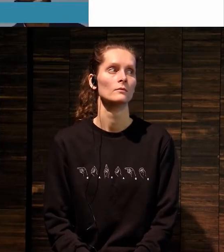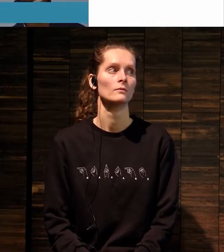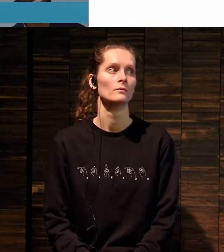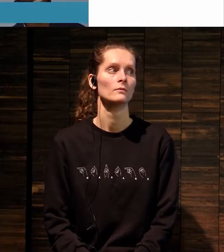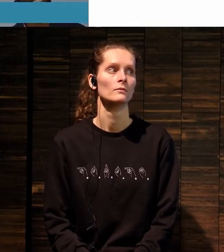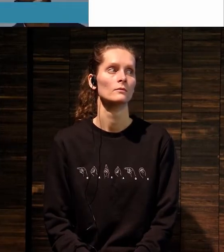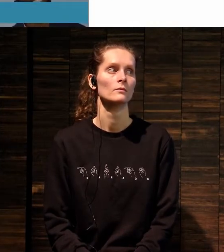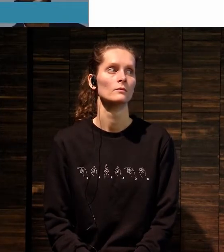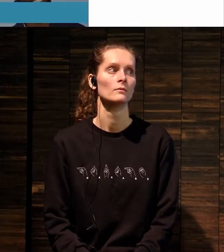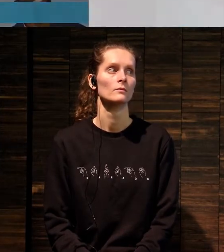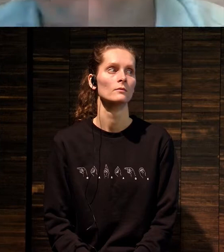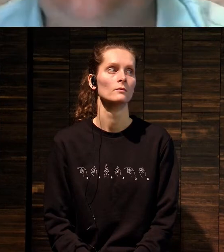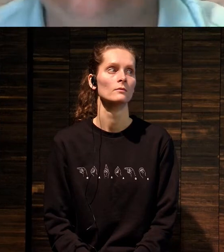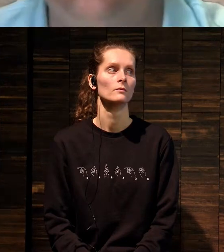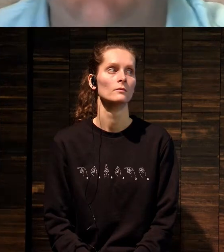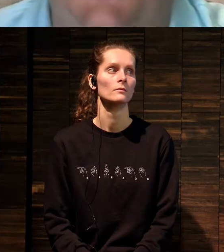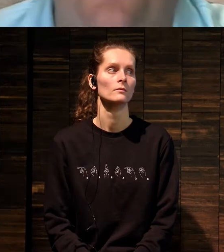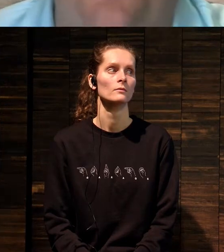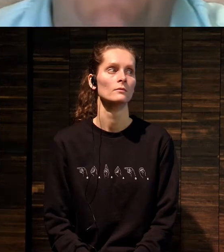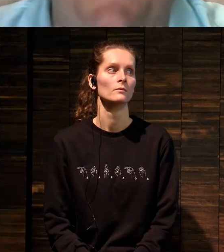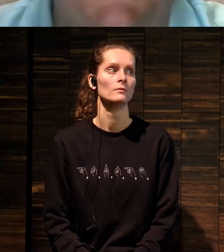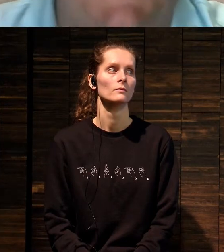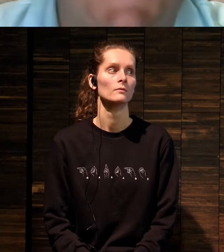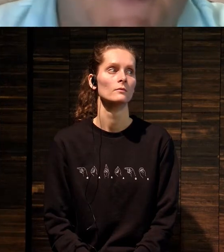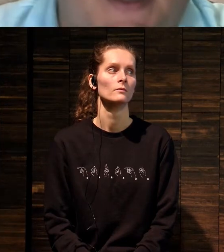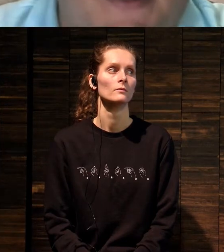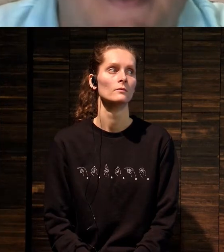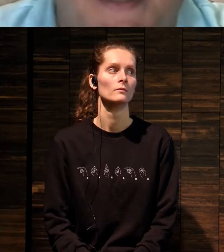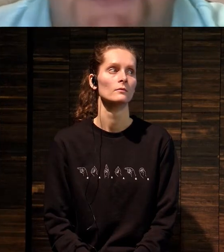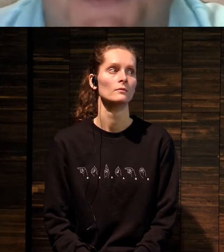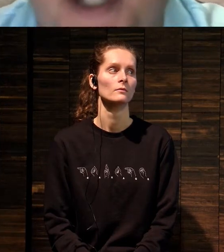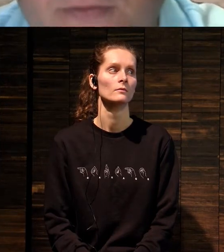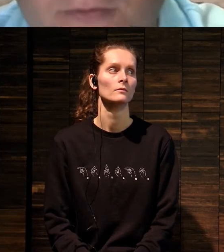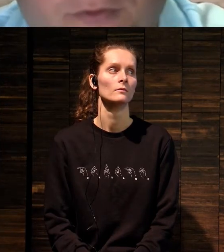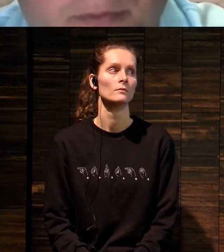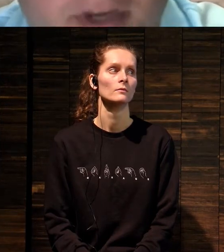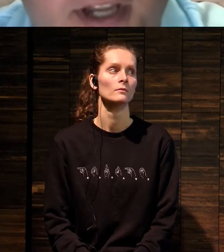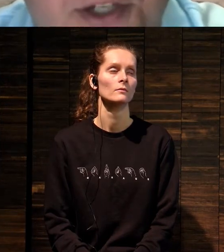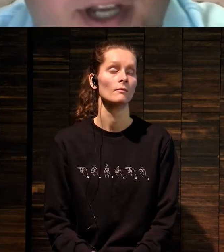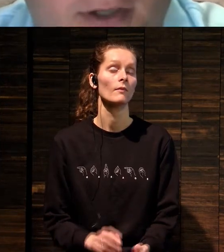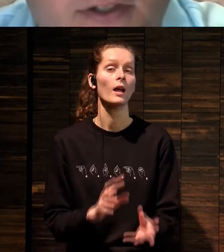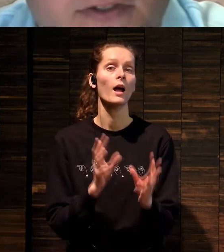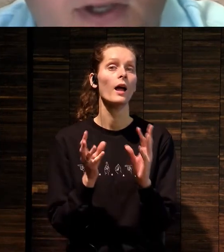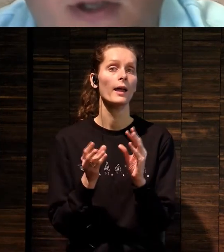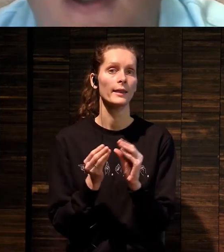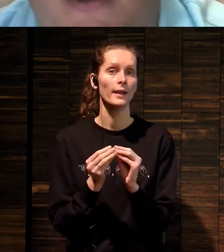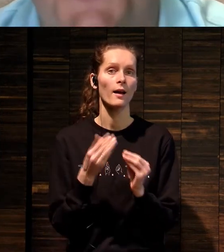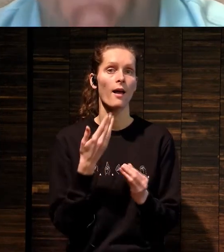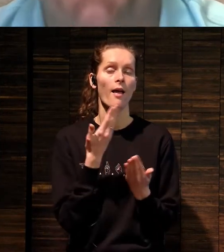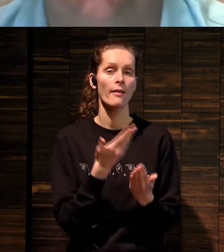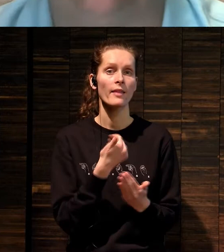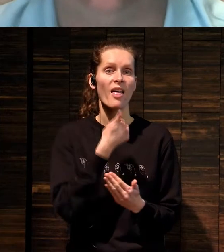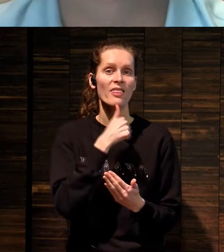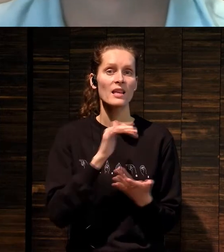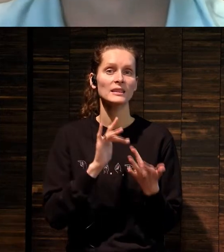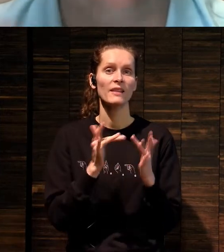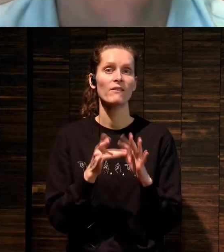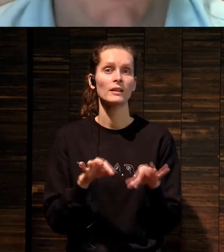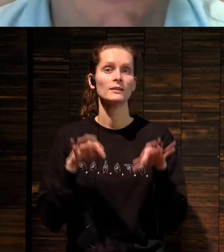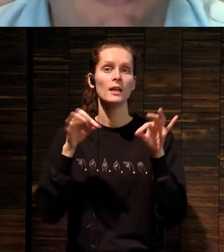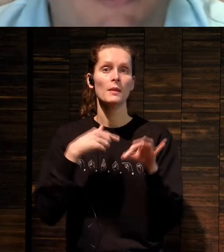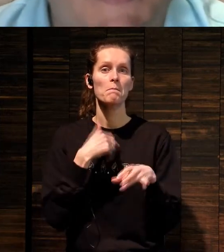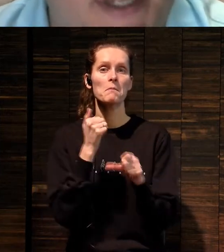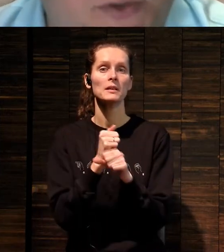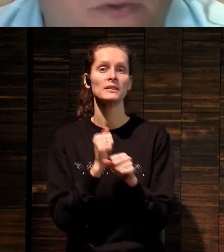So here we have a test site. We built this site intentionally with remediation errors, just so that we're able to,